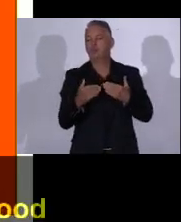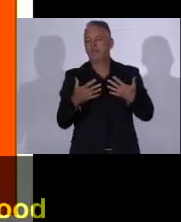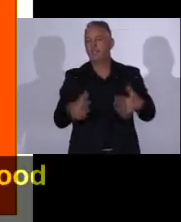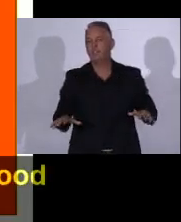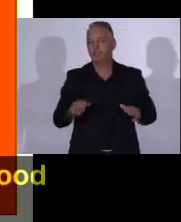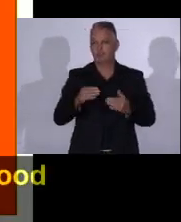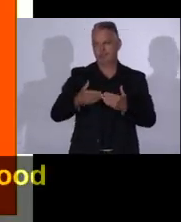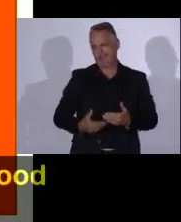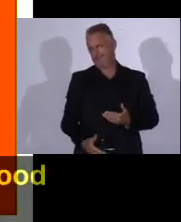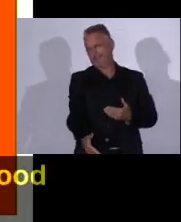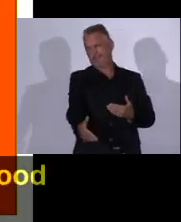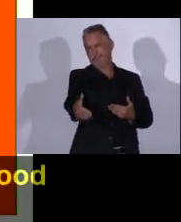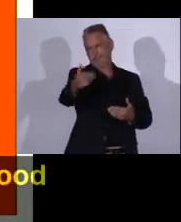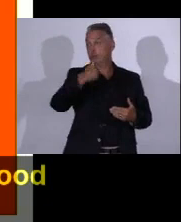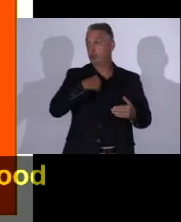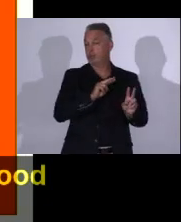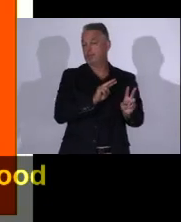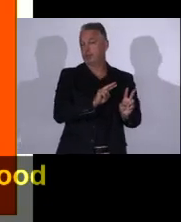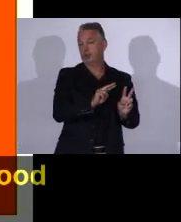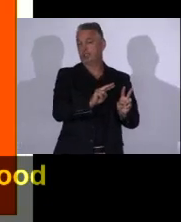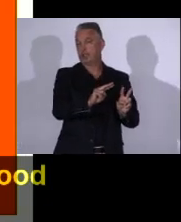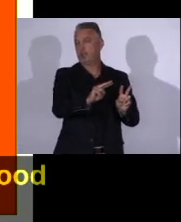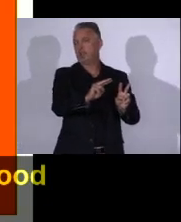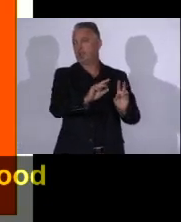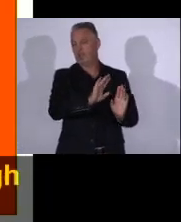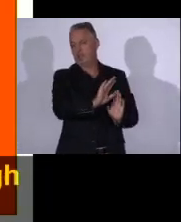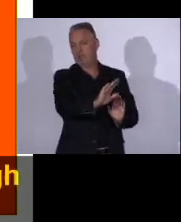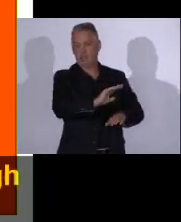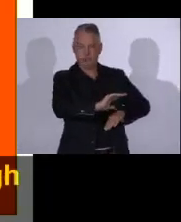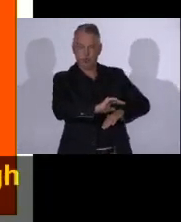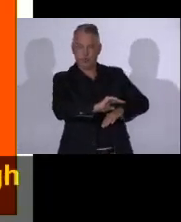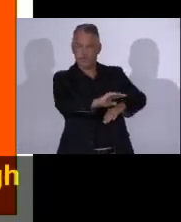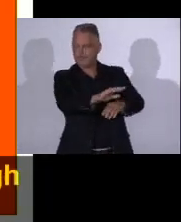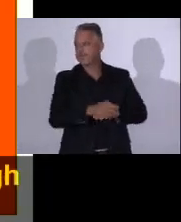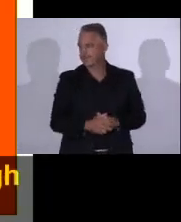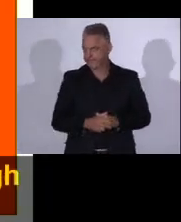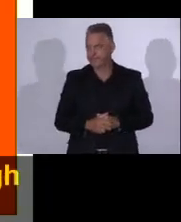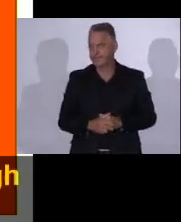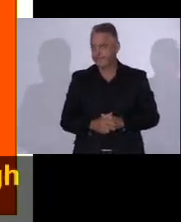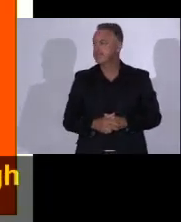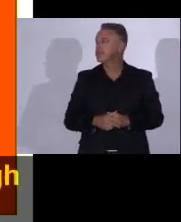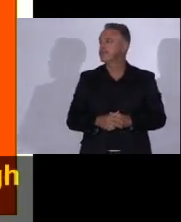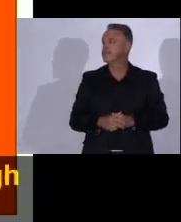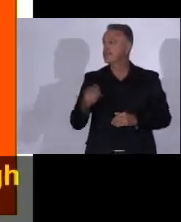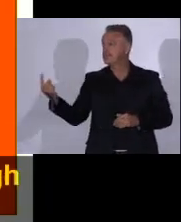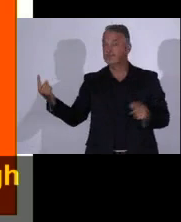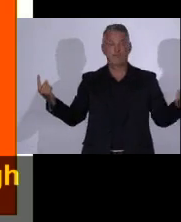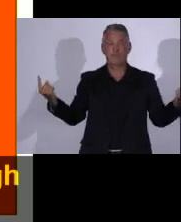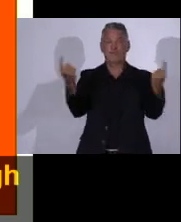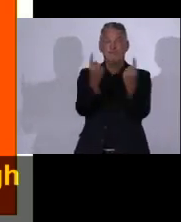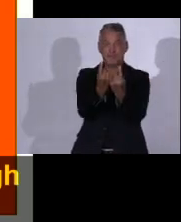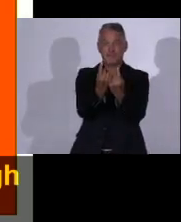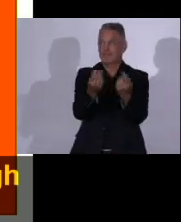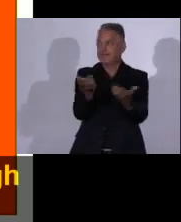they progress through the years to follow. Form social connections. So folks who are, for whatever